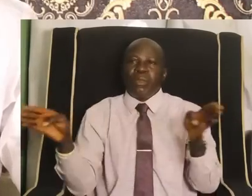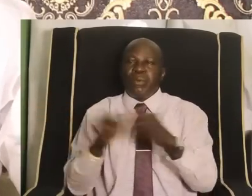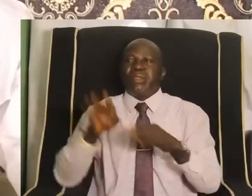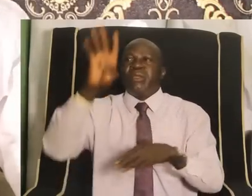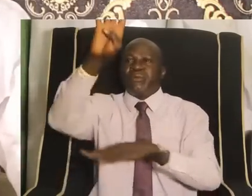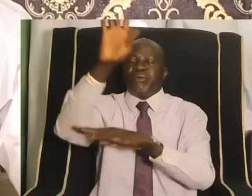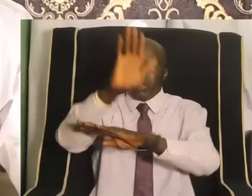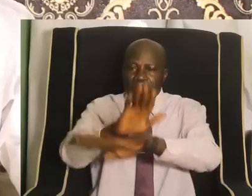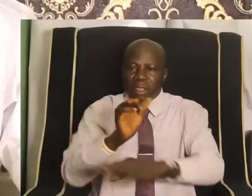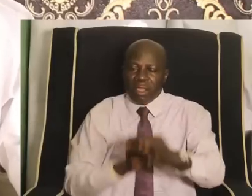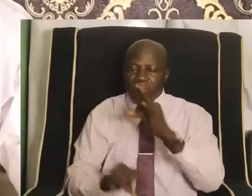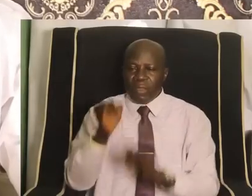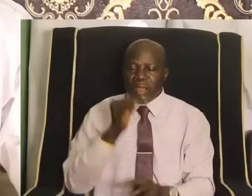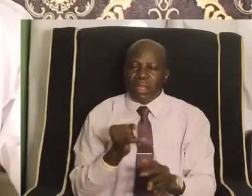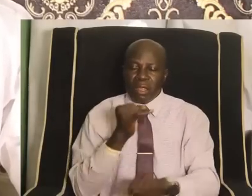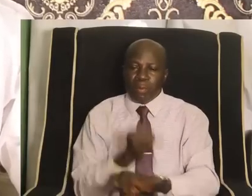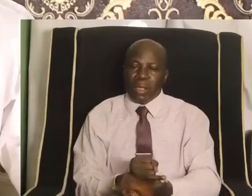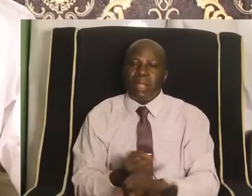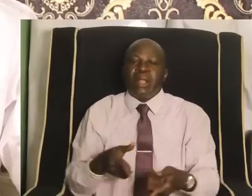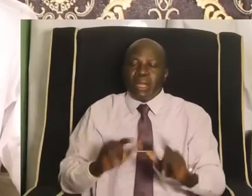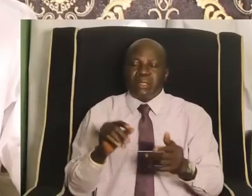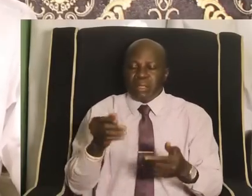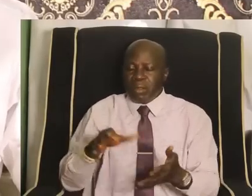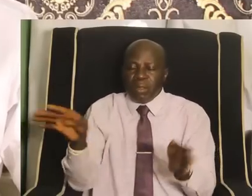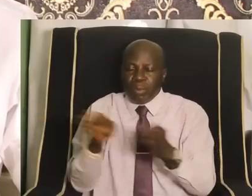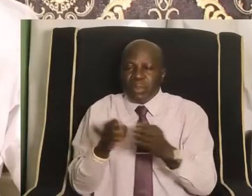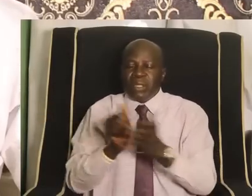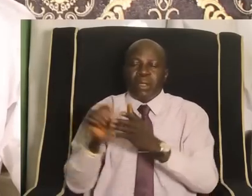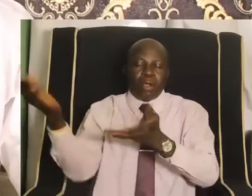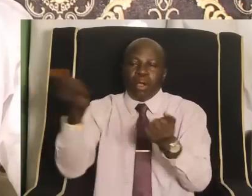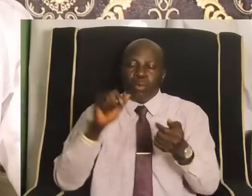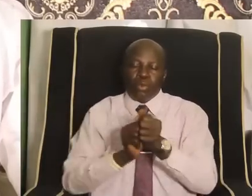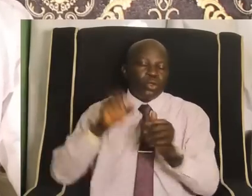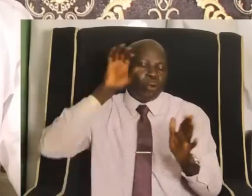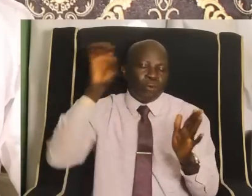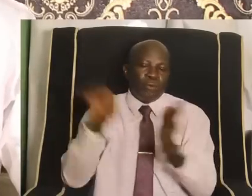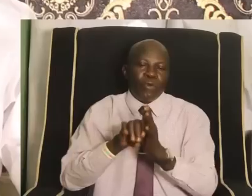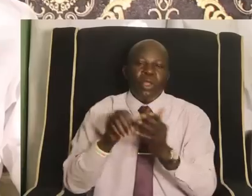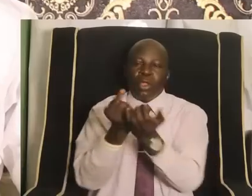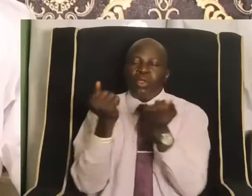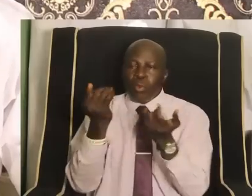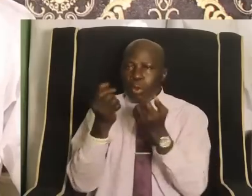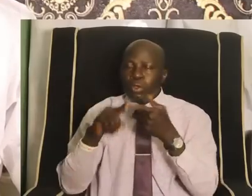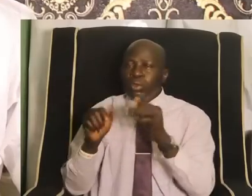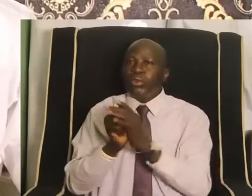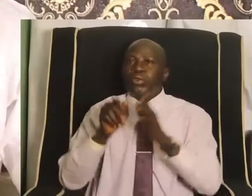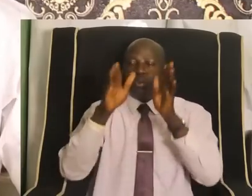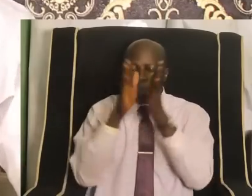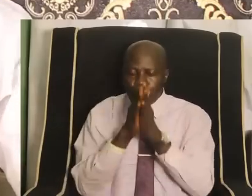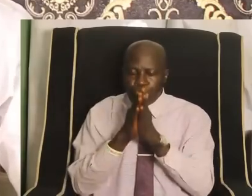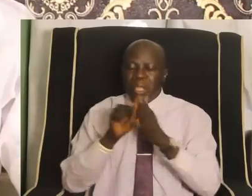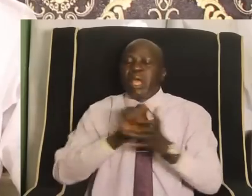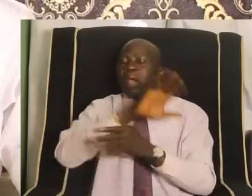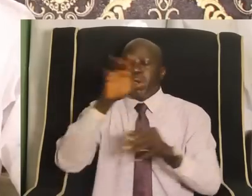Exactly for people who mean. If anybody. This morning, let's move forward to Edani. Come along with the first of God. We want to pray. Oh, hey, your case must